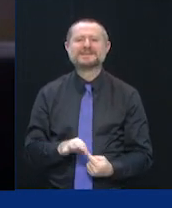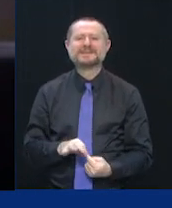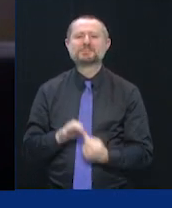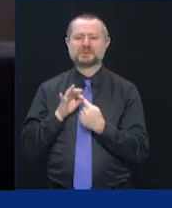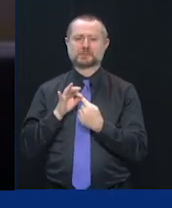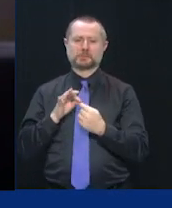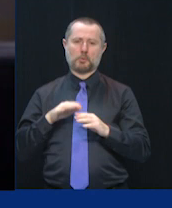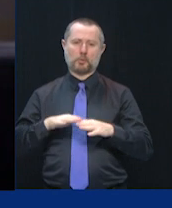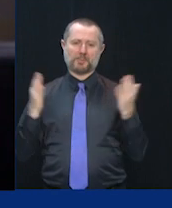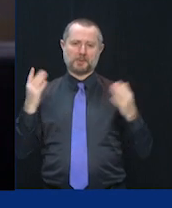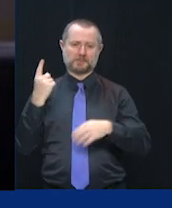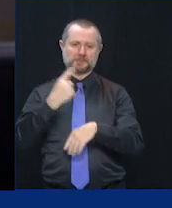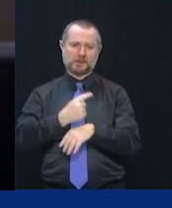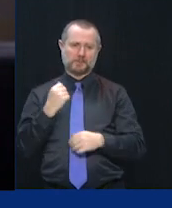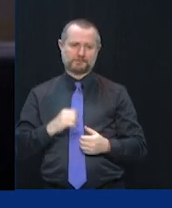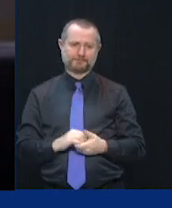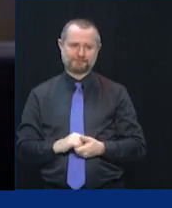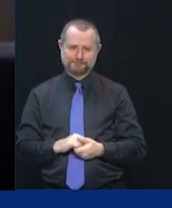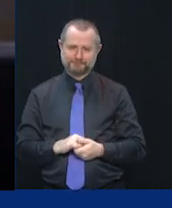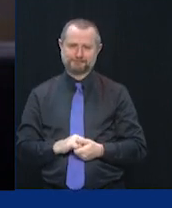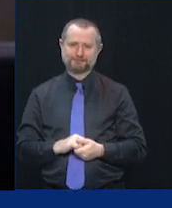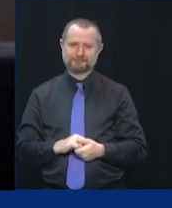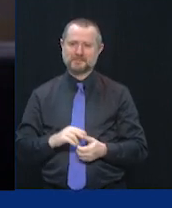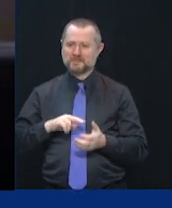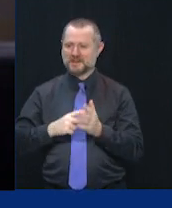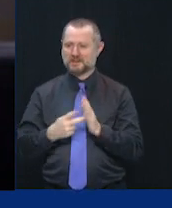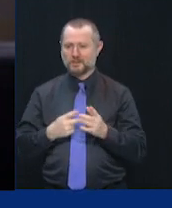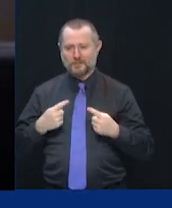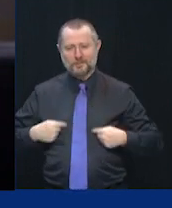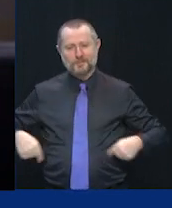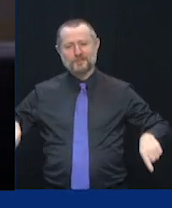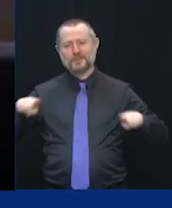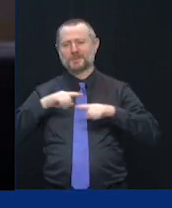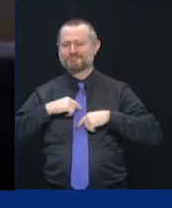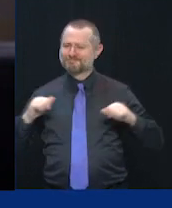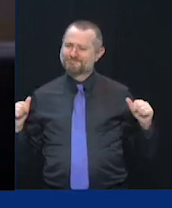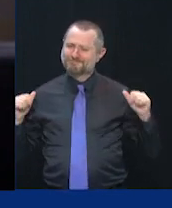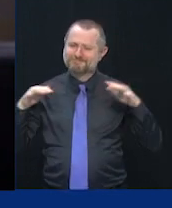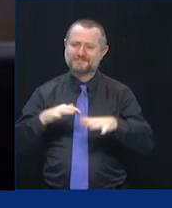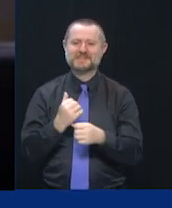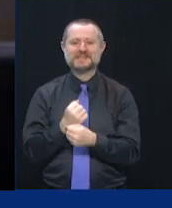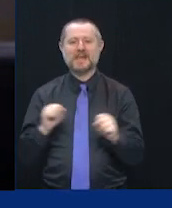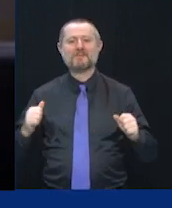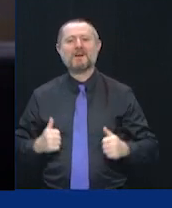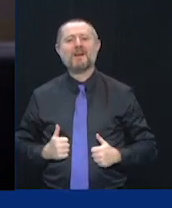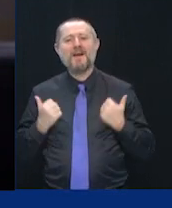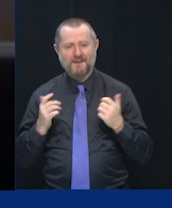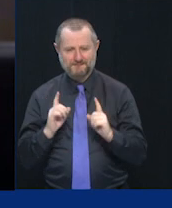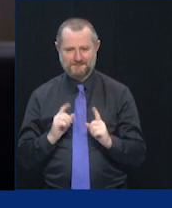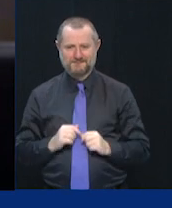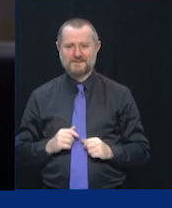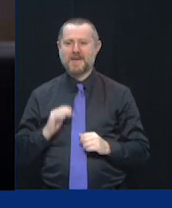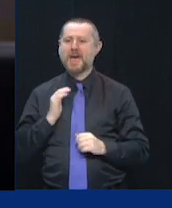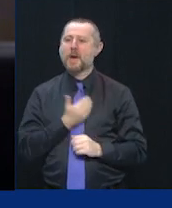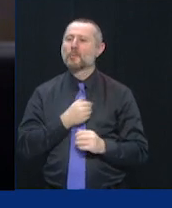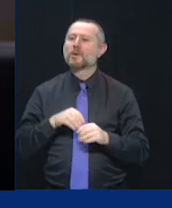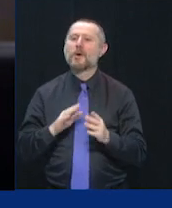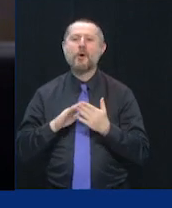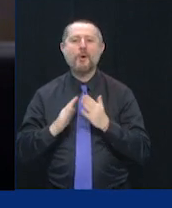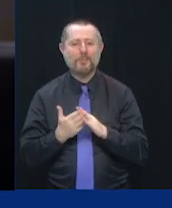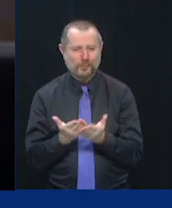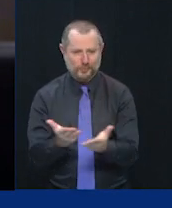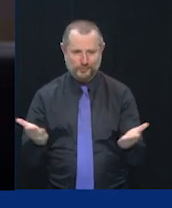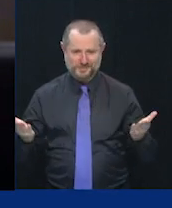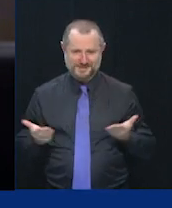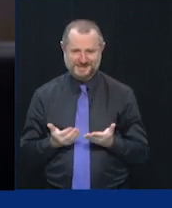that, we're able to be out there and really saving lives in this community. Like